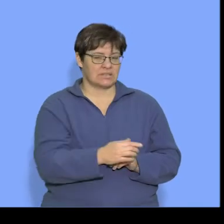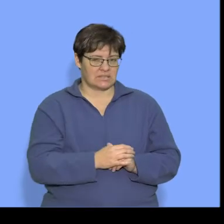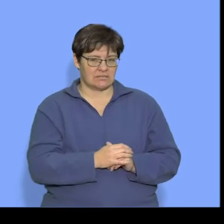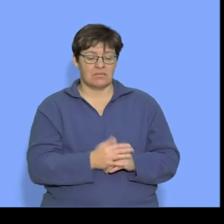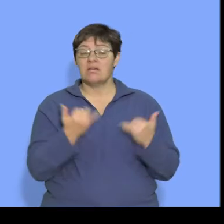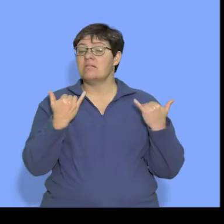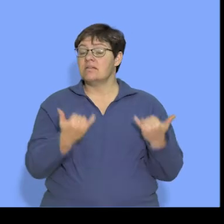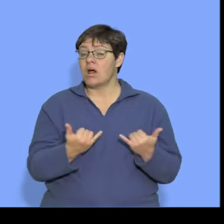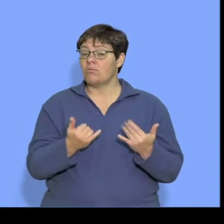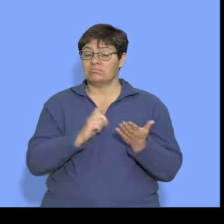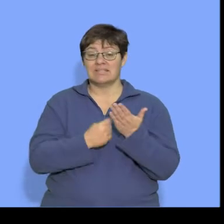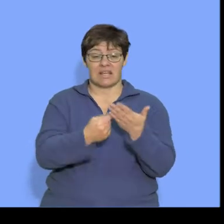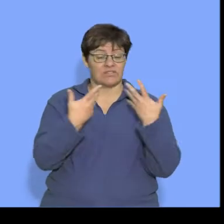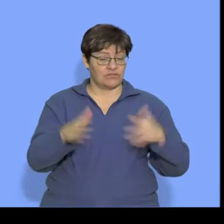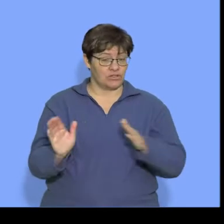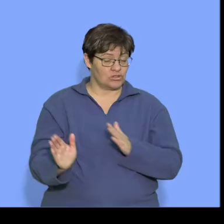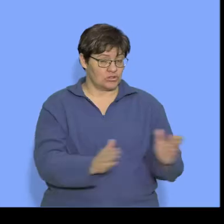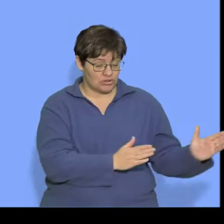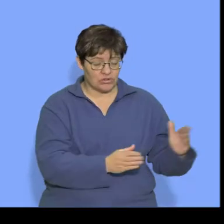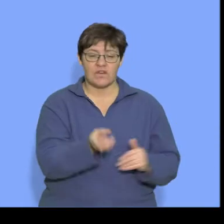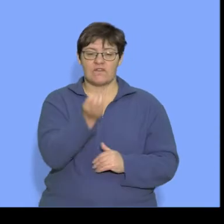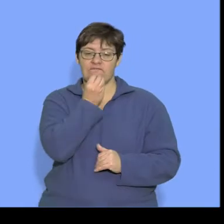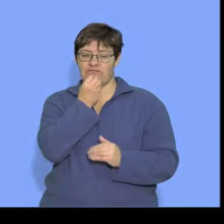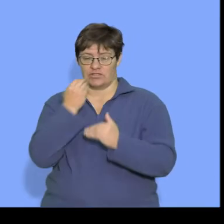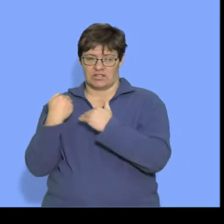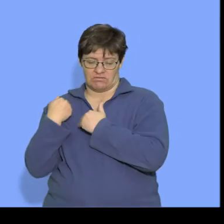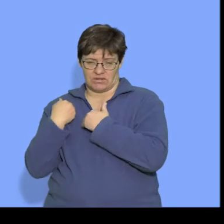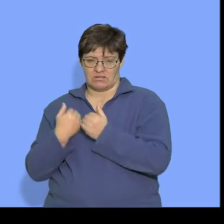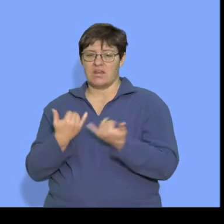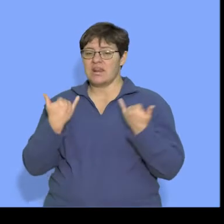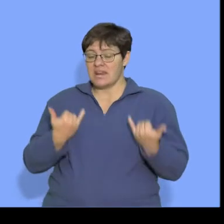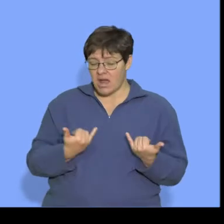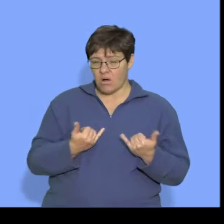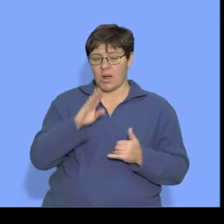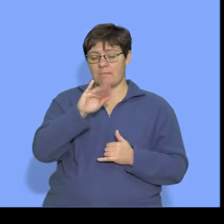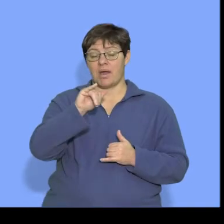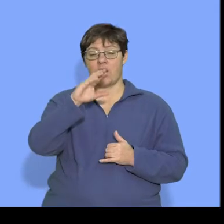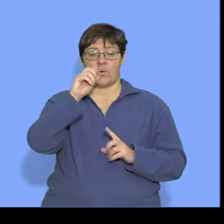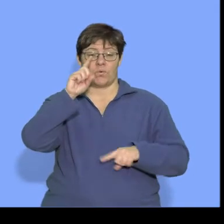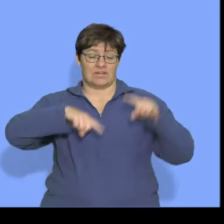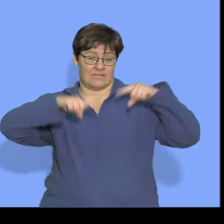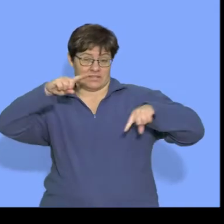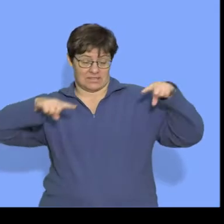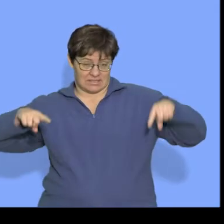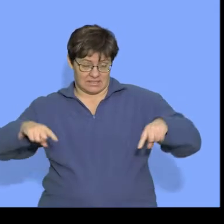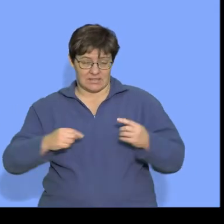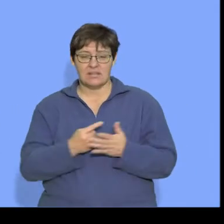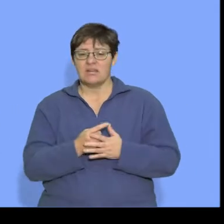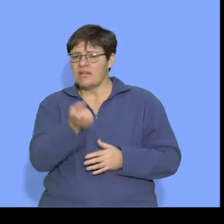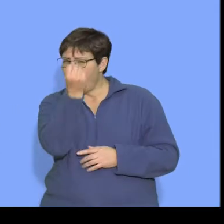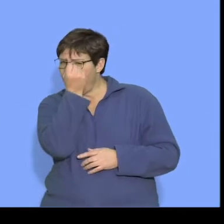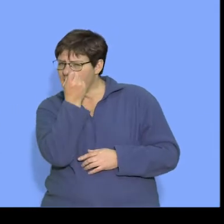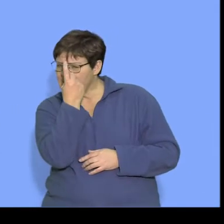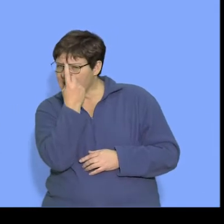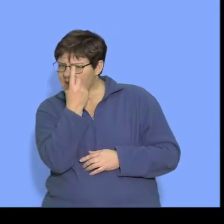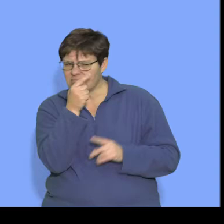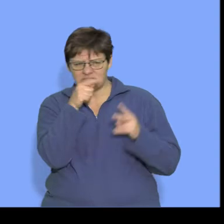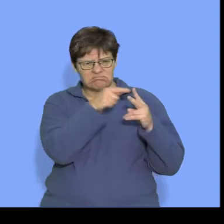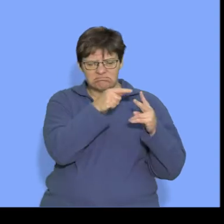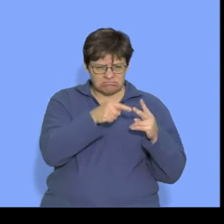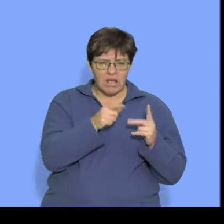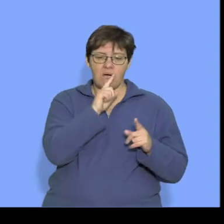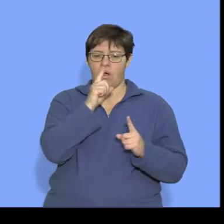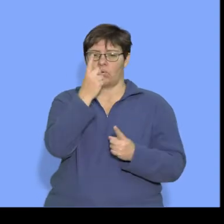just discussed food security. We're going to spend some time looking at biodiversity and then apply our understanding to various